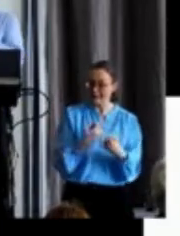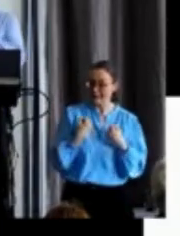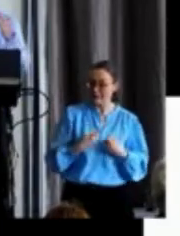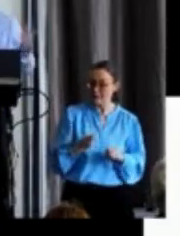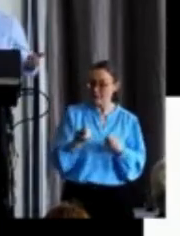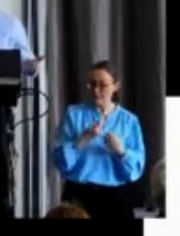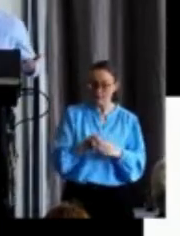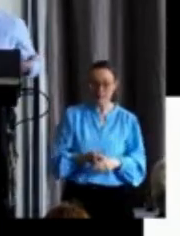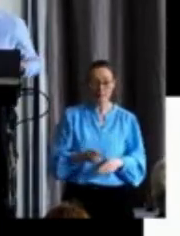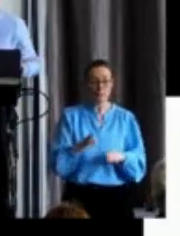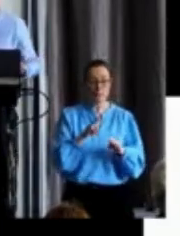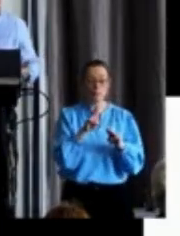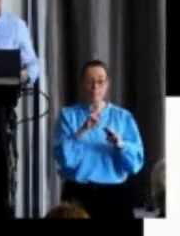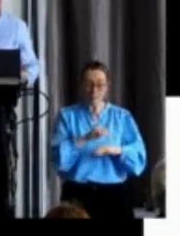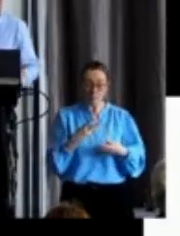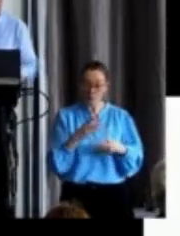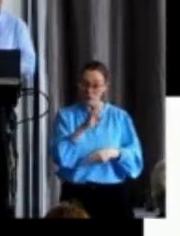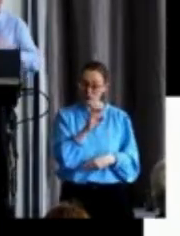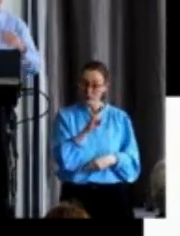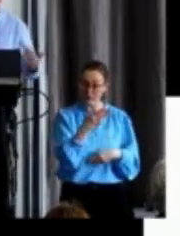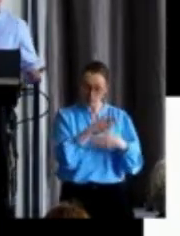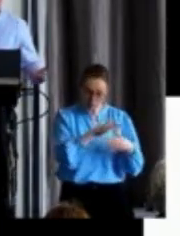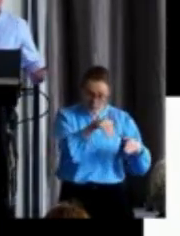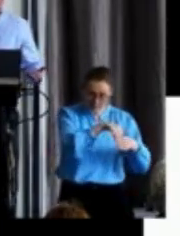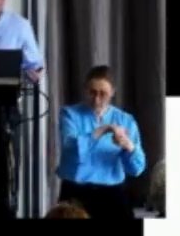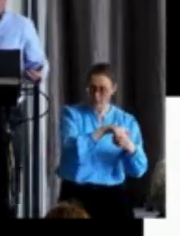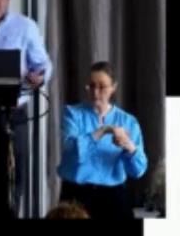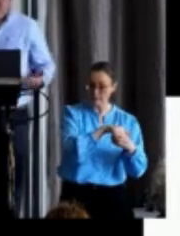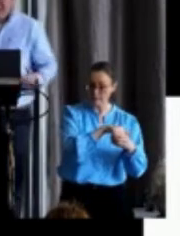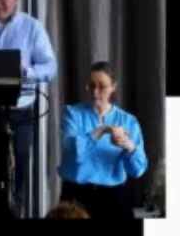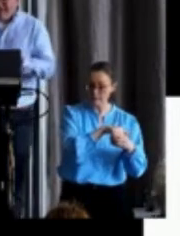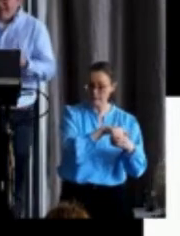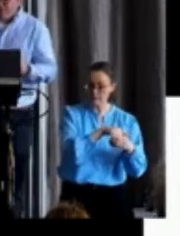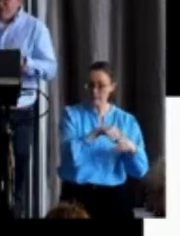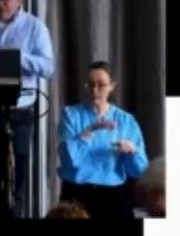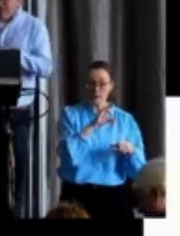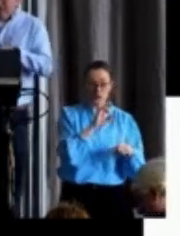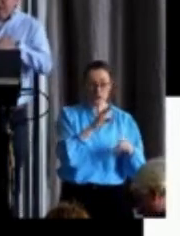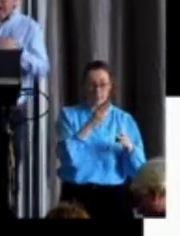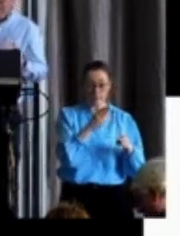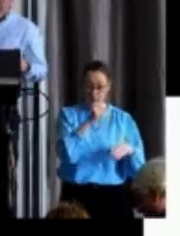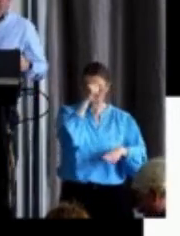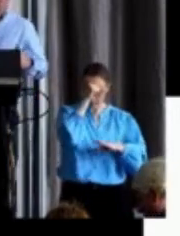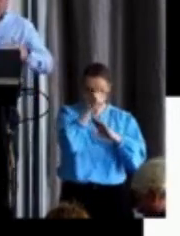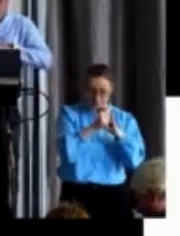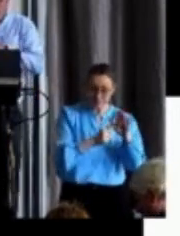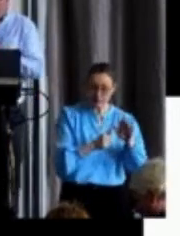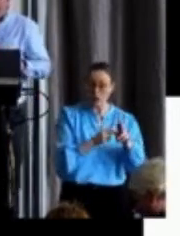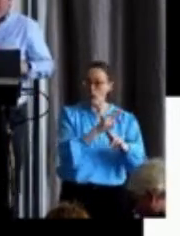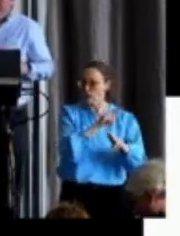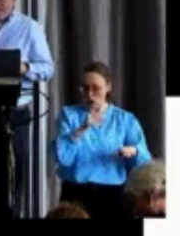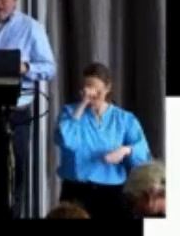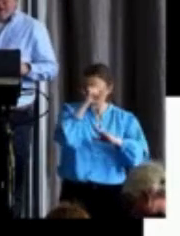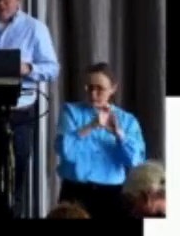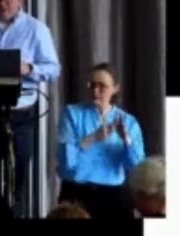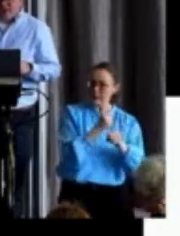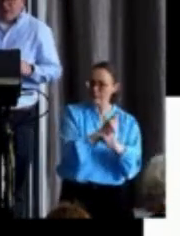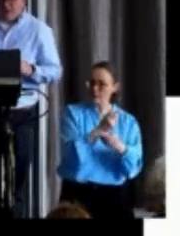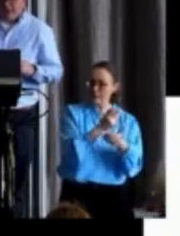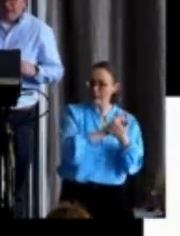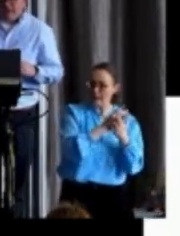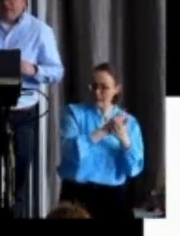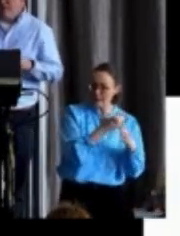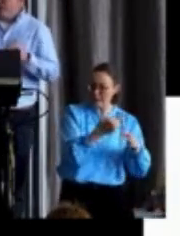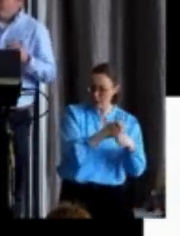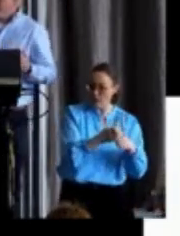for GPs to be more involved in their care. GPs are considered as expert are not considered experts in